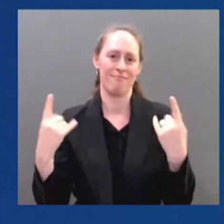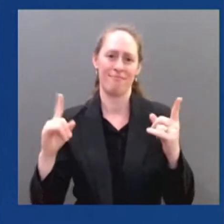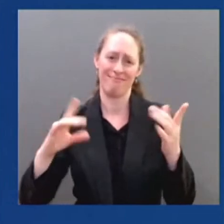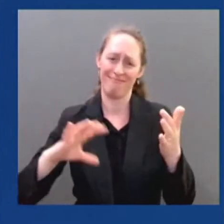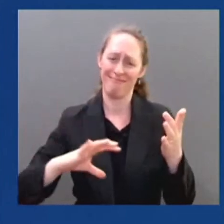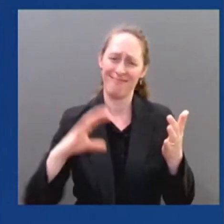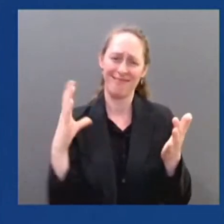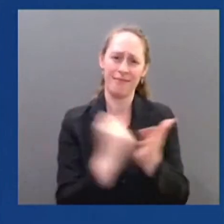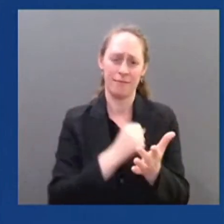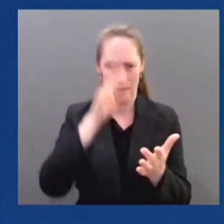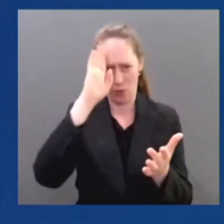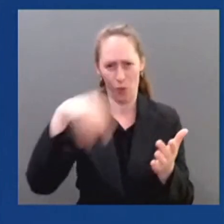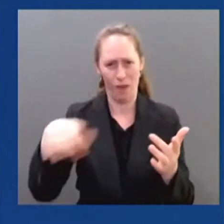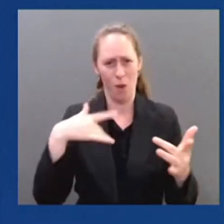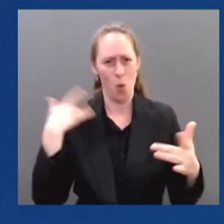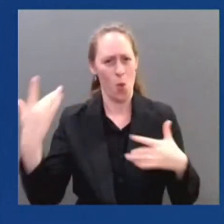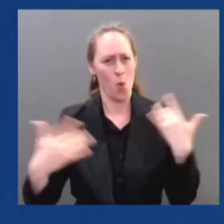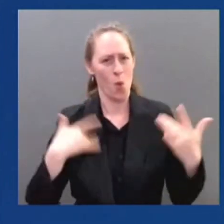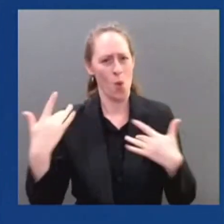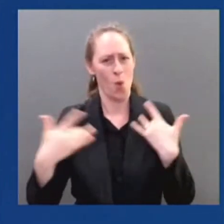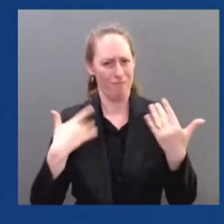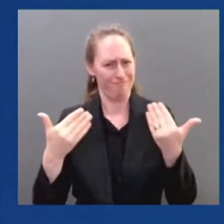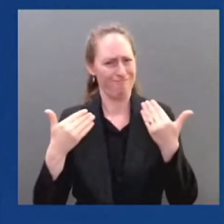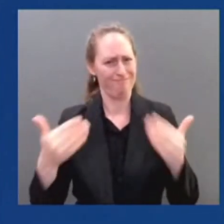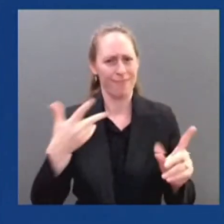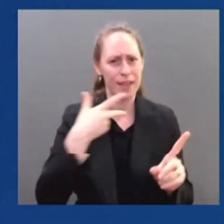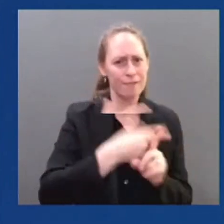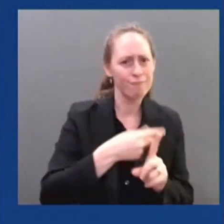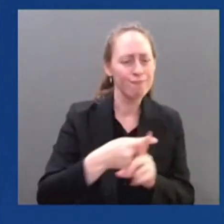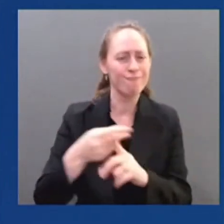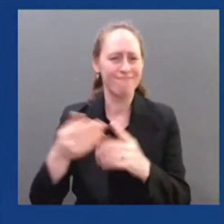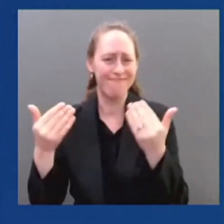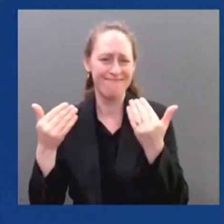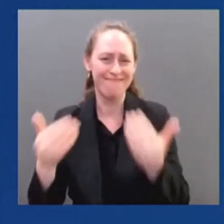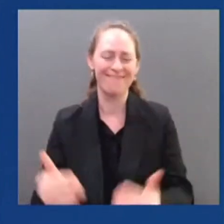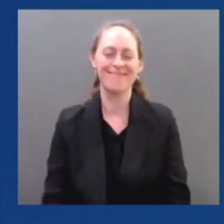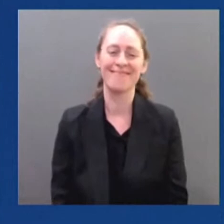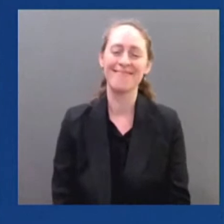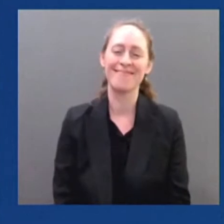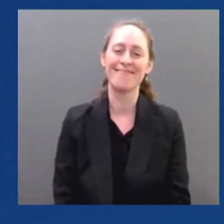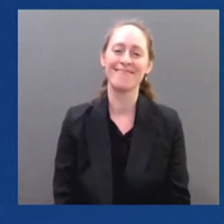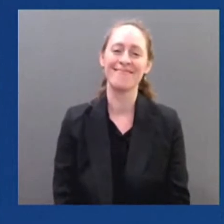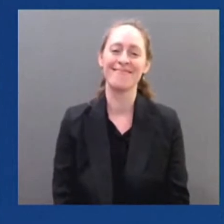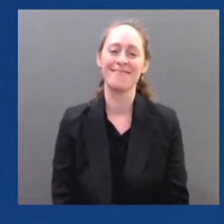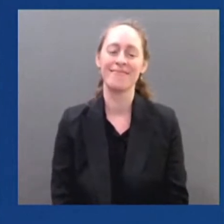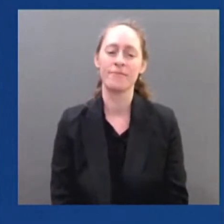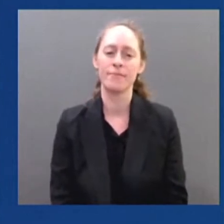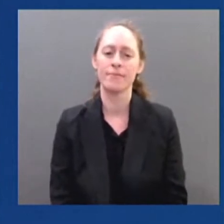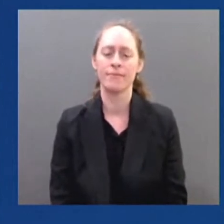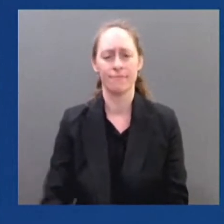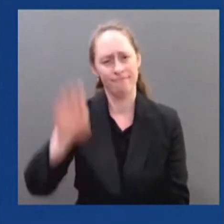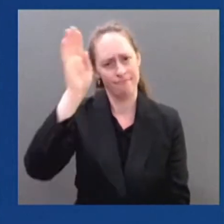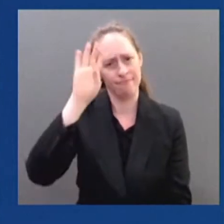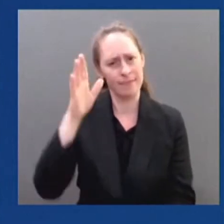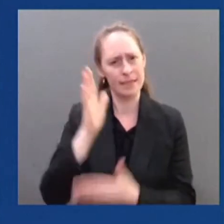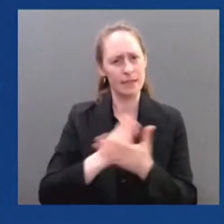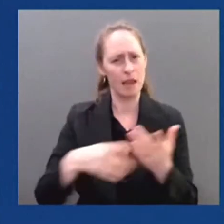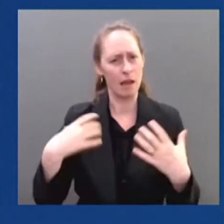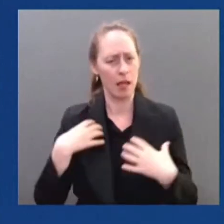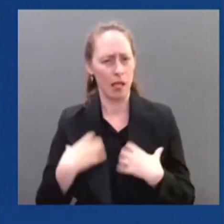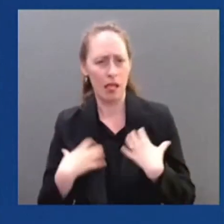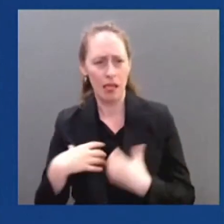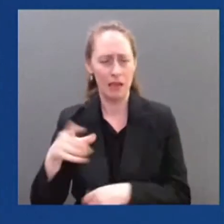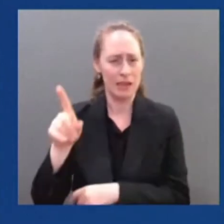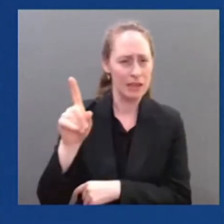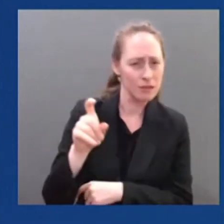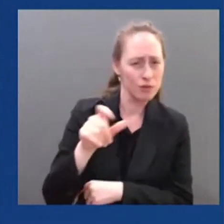vaccinate their children comes as a welcome relief. For those who may still be hesitant, I want to emphasize that COVID-19 vaccines have and